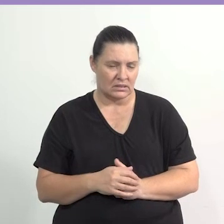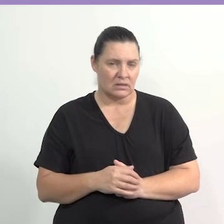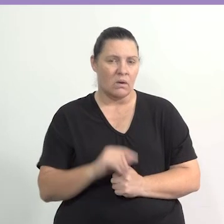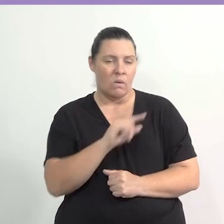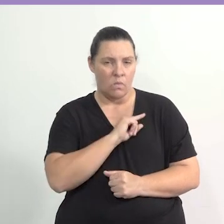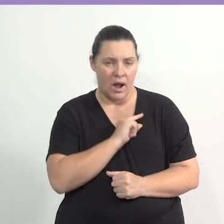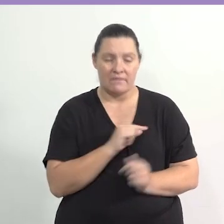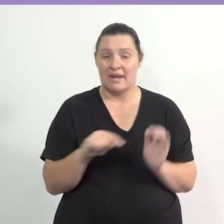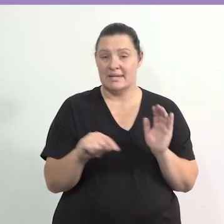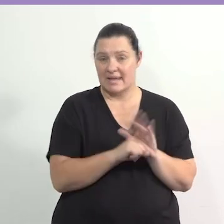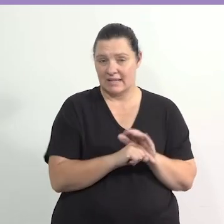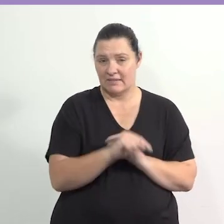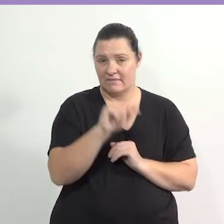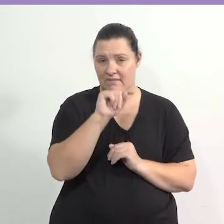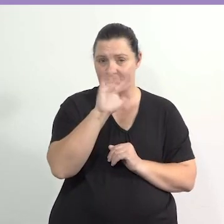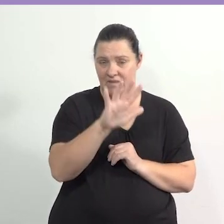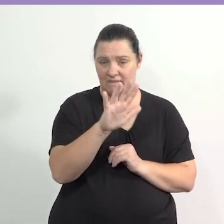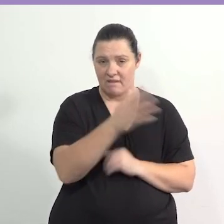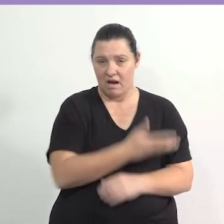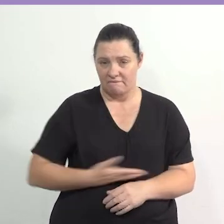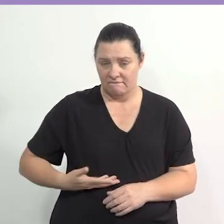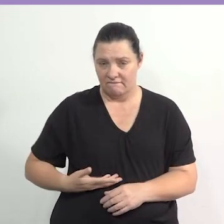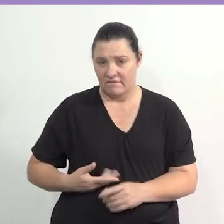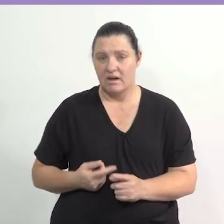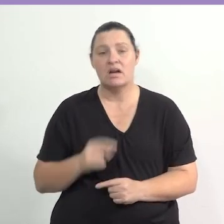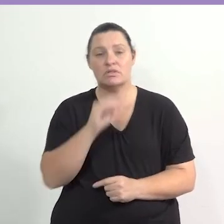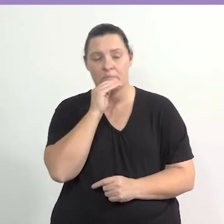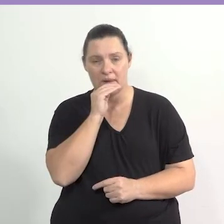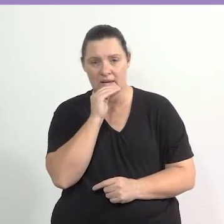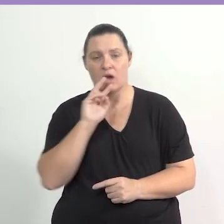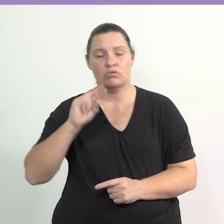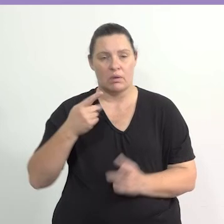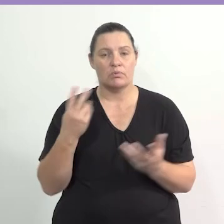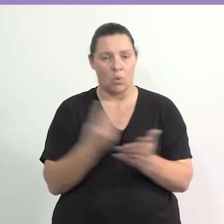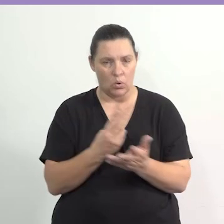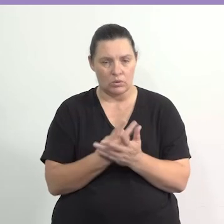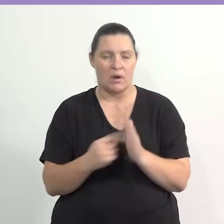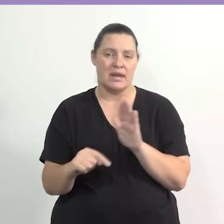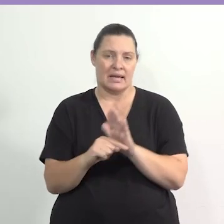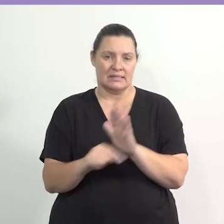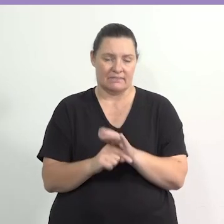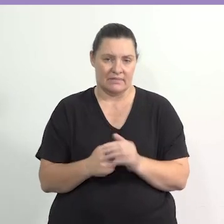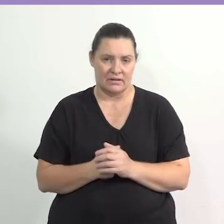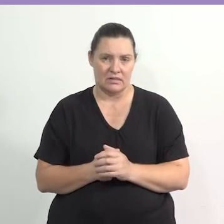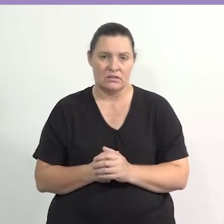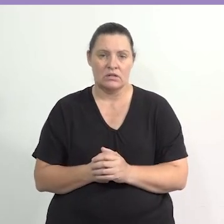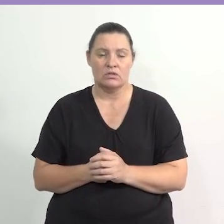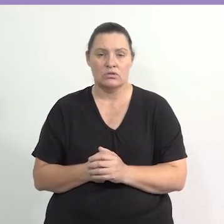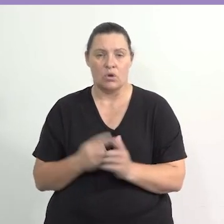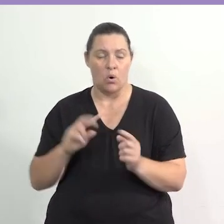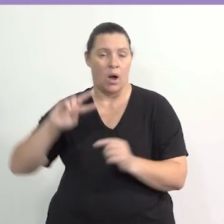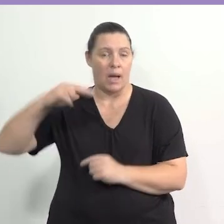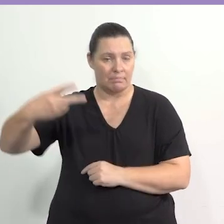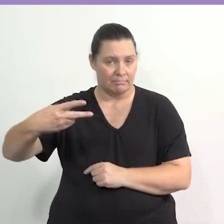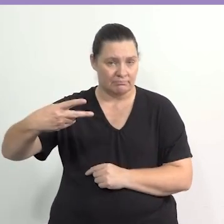be? Because I have a negative 5 halves, that means the reciprocal must also be negative. And then what is the